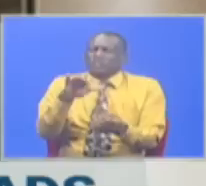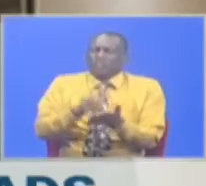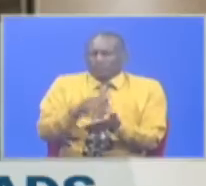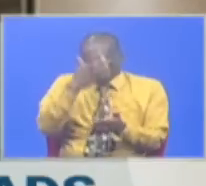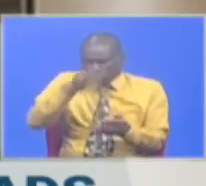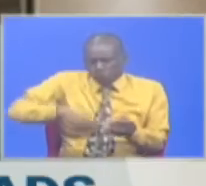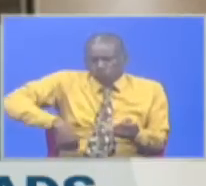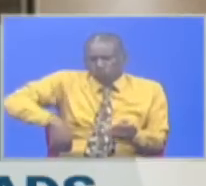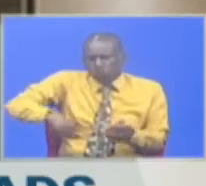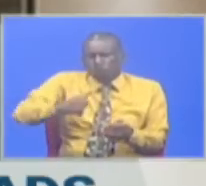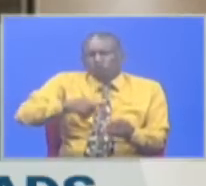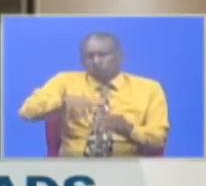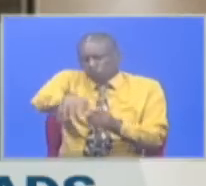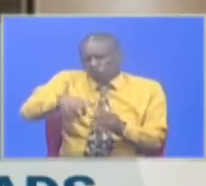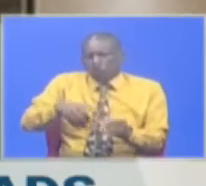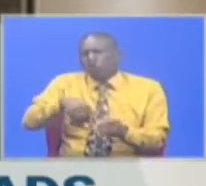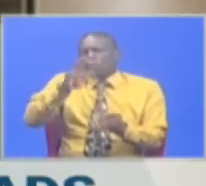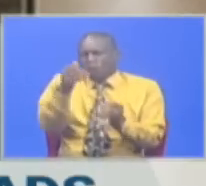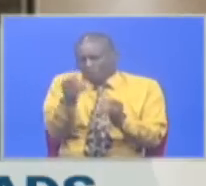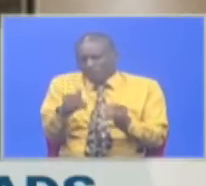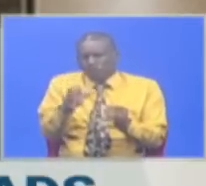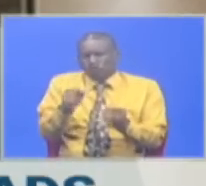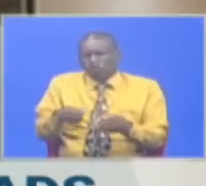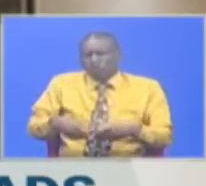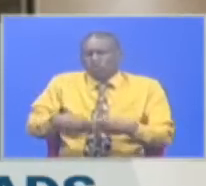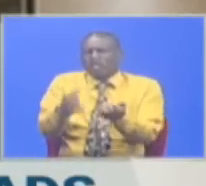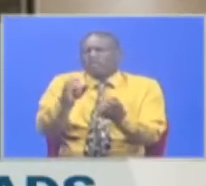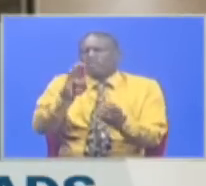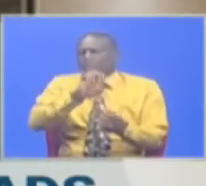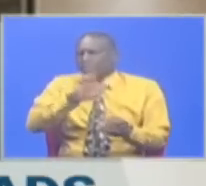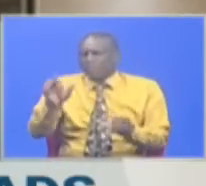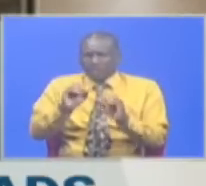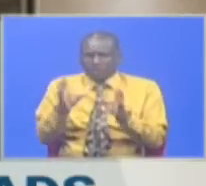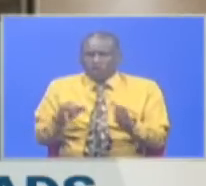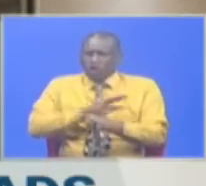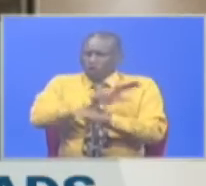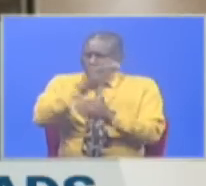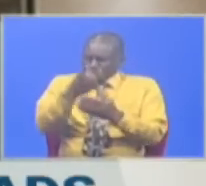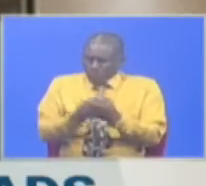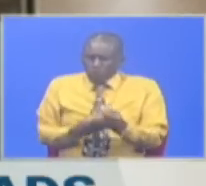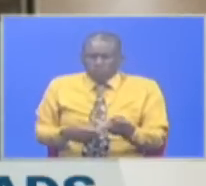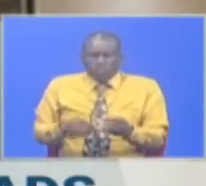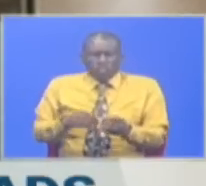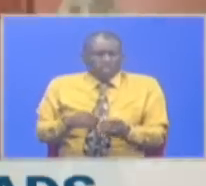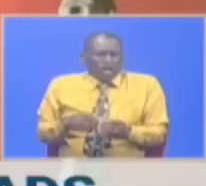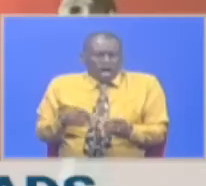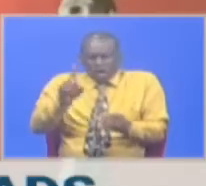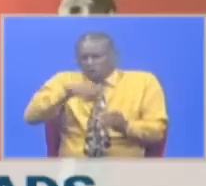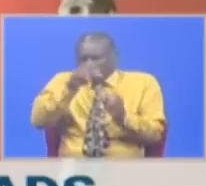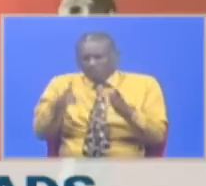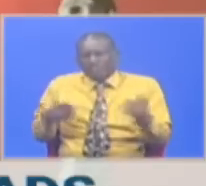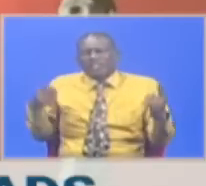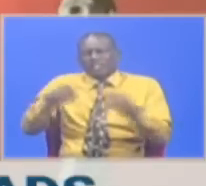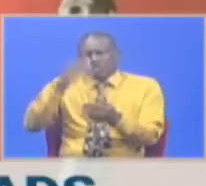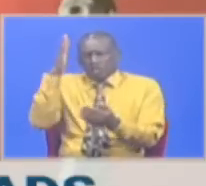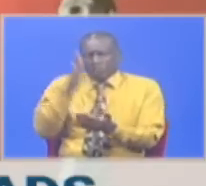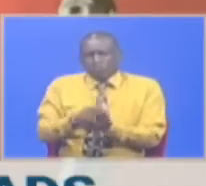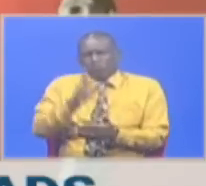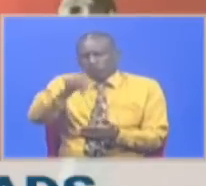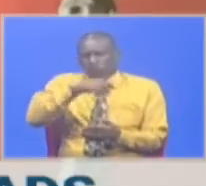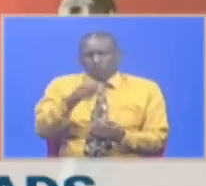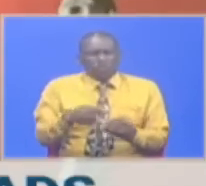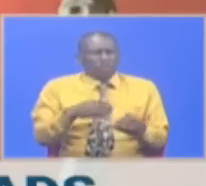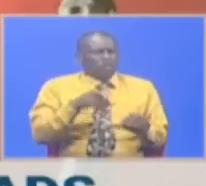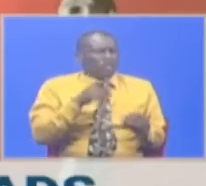this one, so you don't get bail. Okay. Because all of them are innocent until proven guilty. Which is very interesting, because I want to go